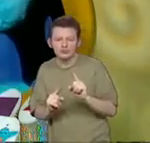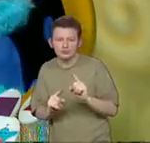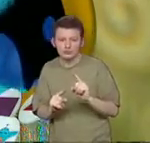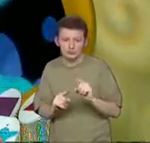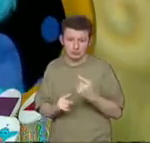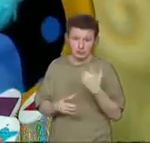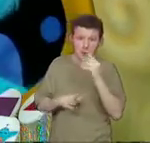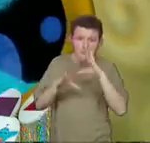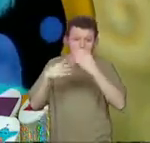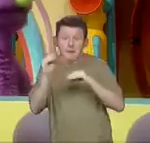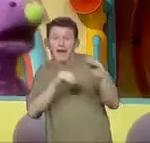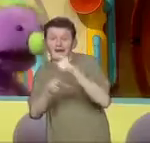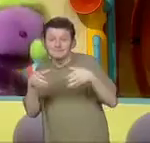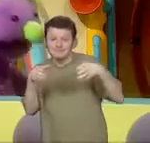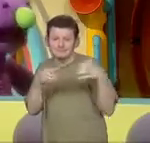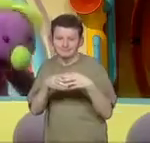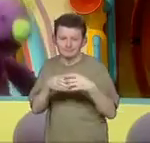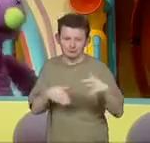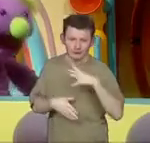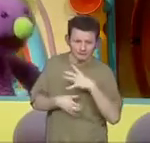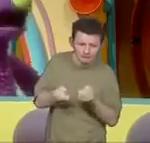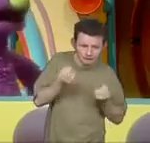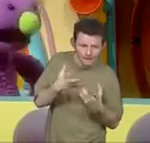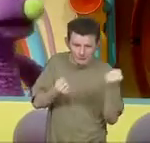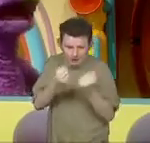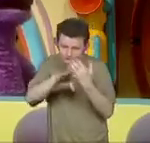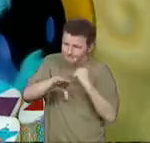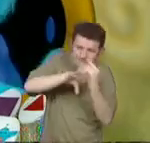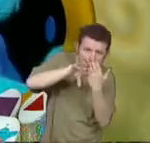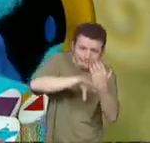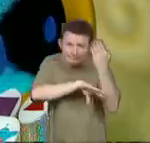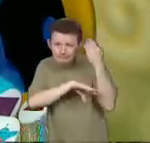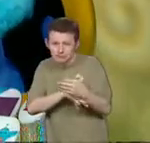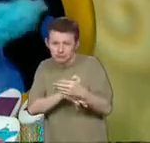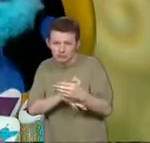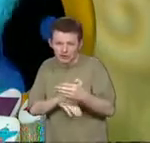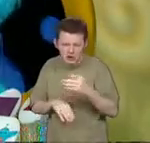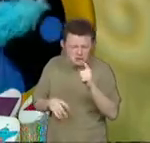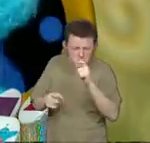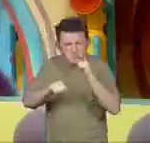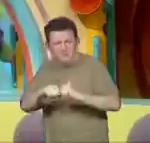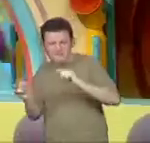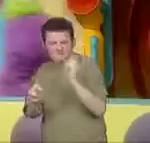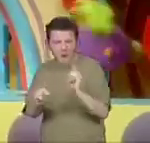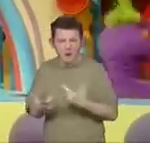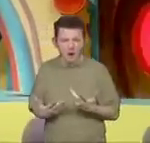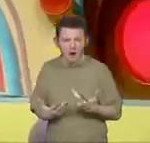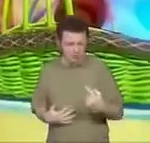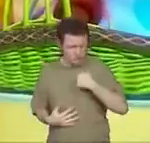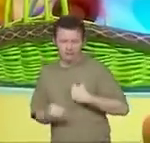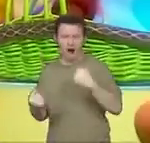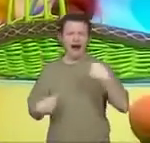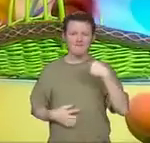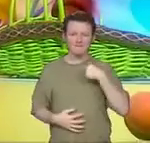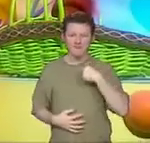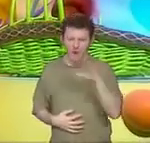some tiddly-peeps to ask. The motorettes are all ready to make the hoobmobile go. Well then, what are you waiting for? I'll drive.